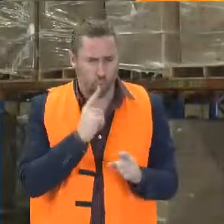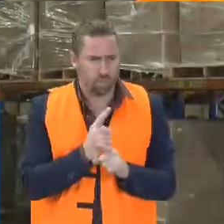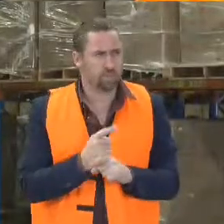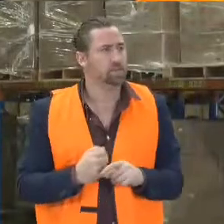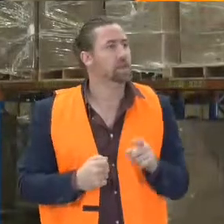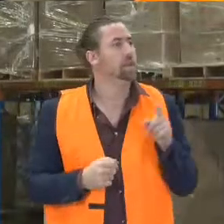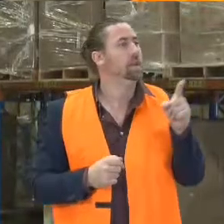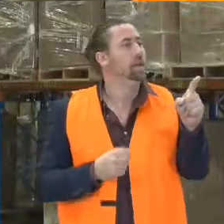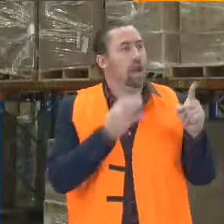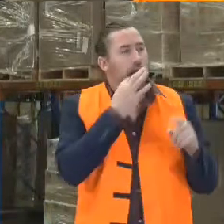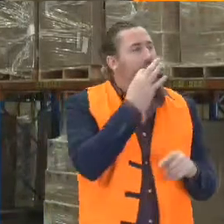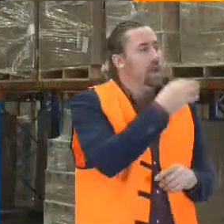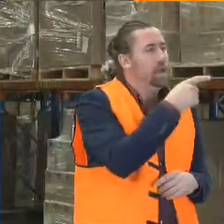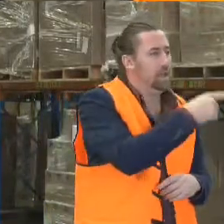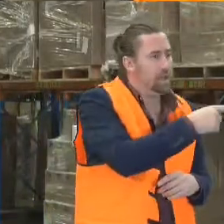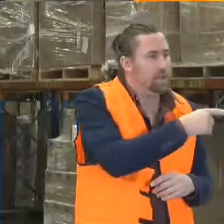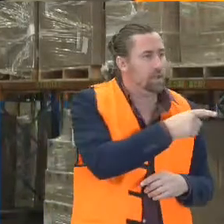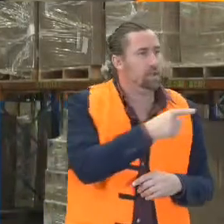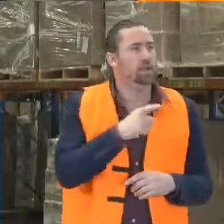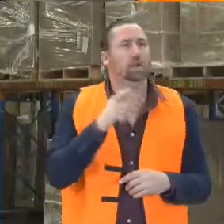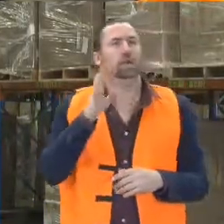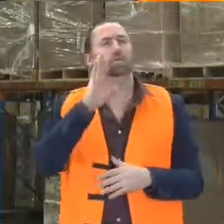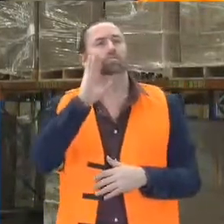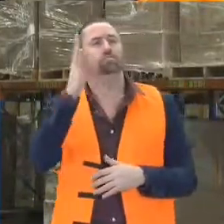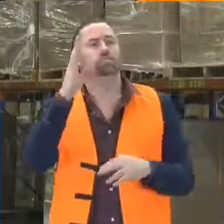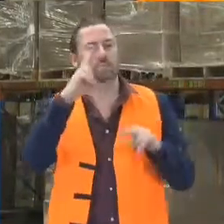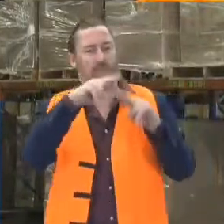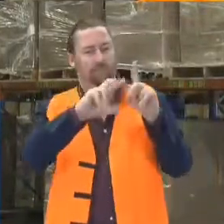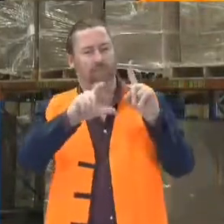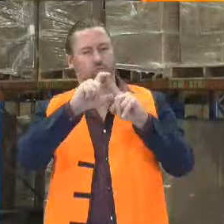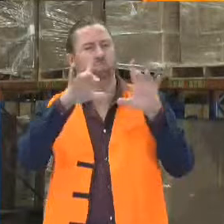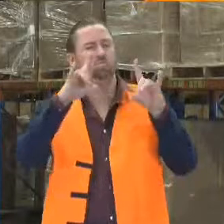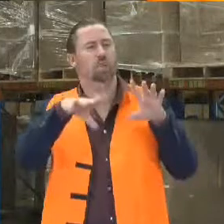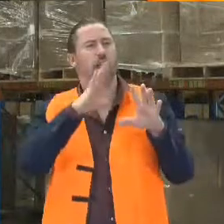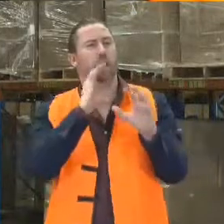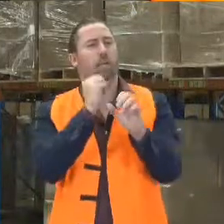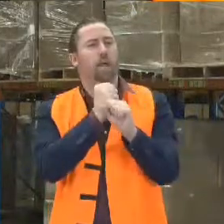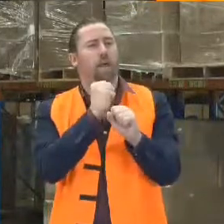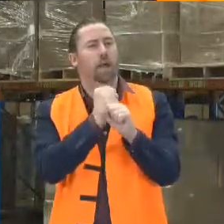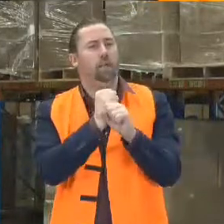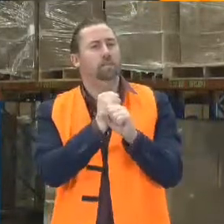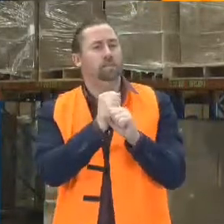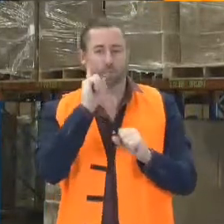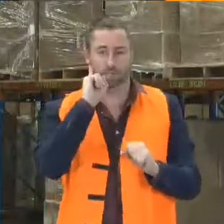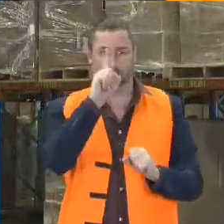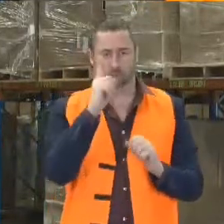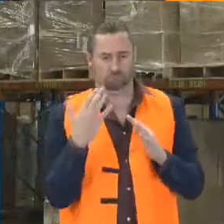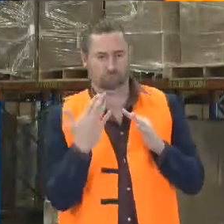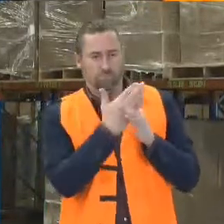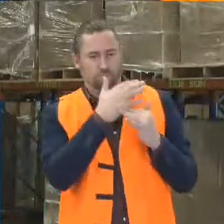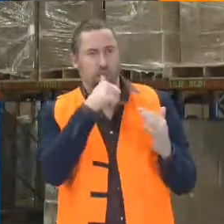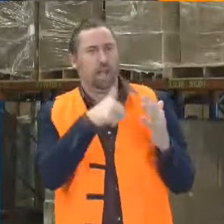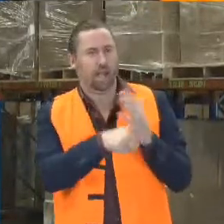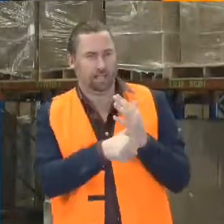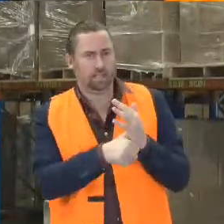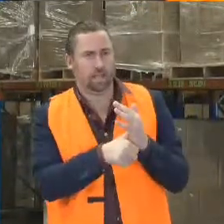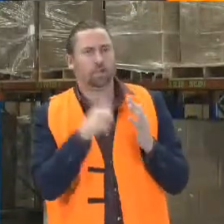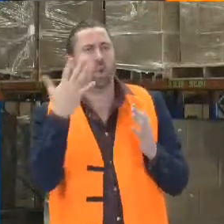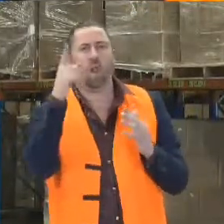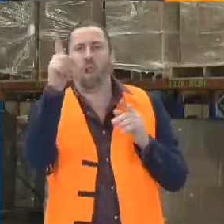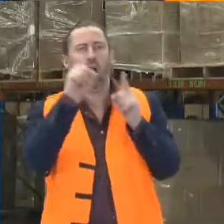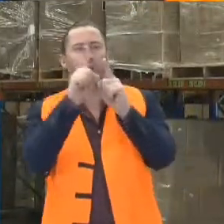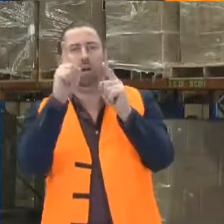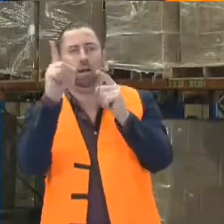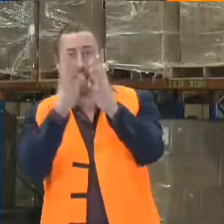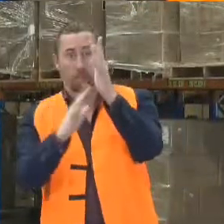letter that you sent to the Speaker of the Federal Parliament yesterday? What's it going to mean? What do you want for MPs who